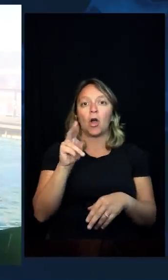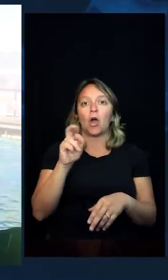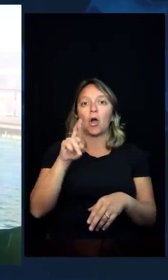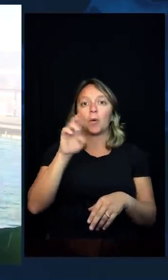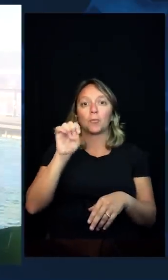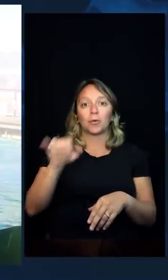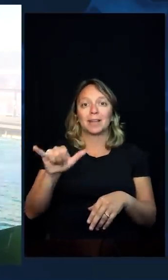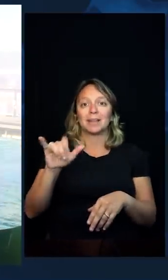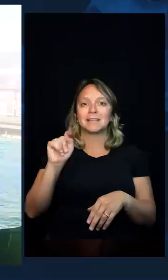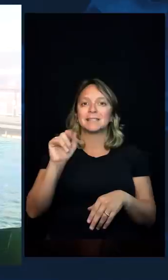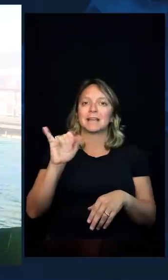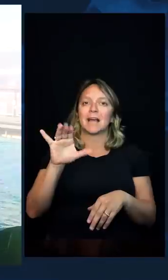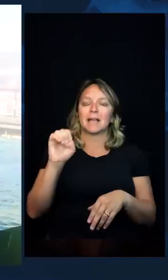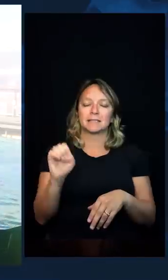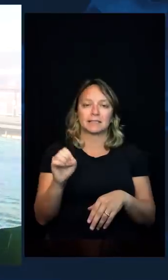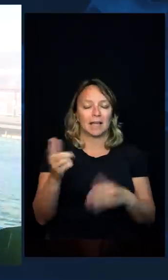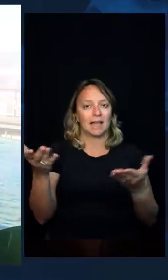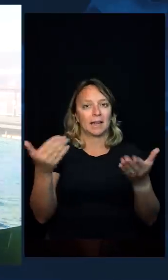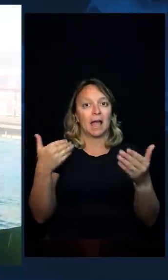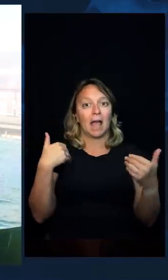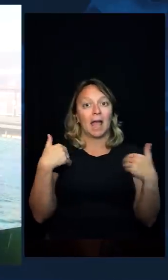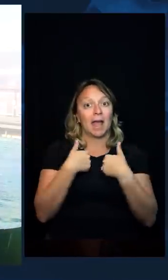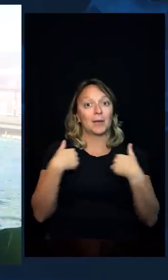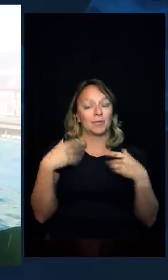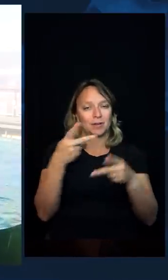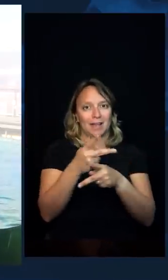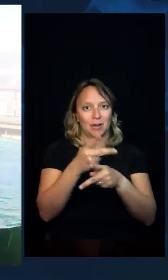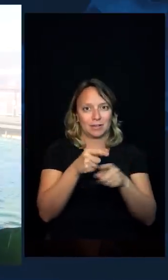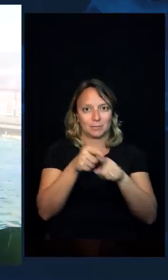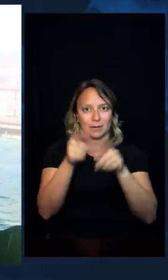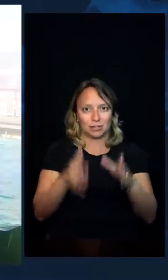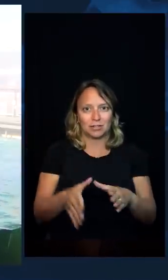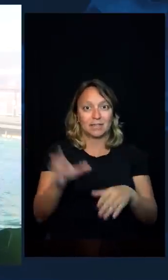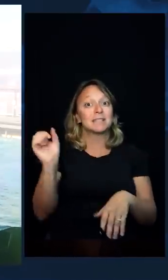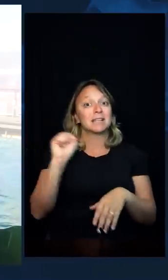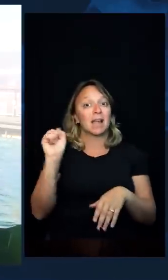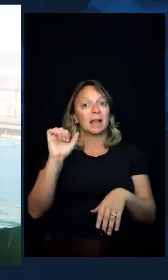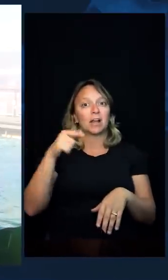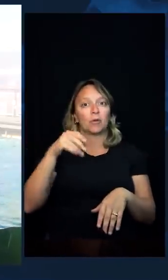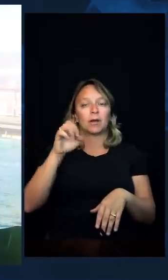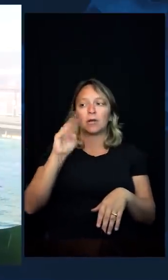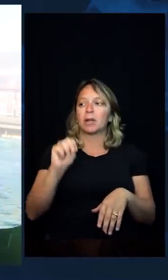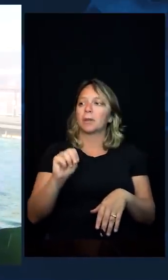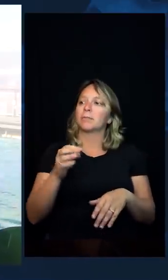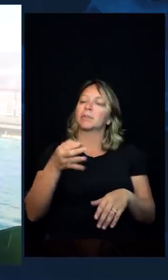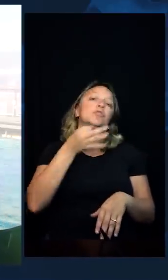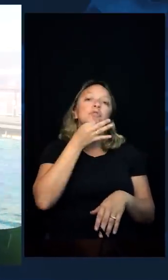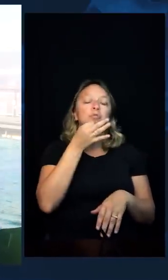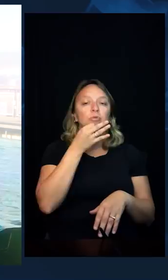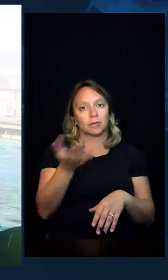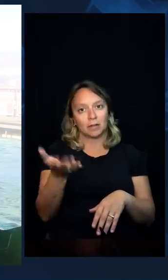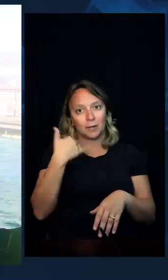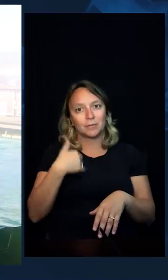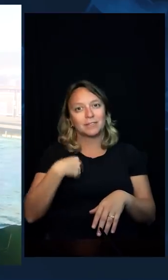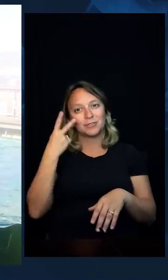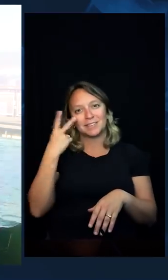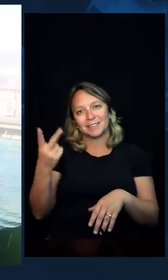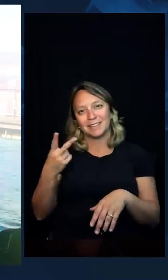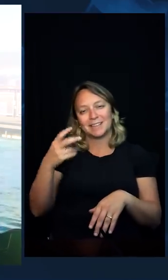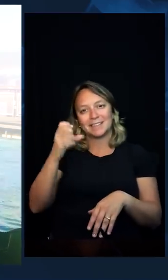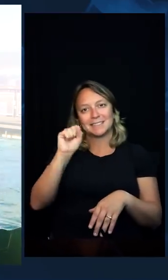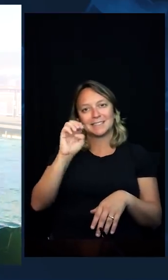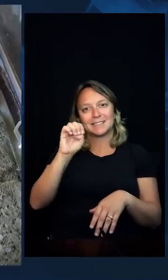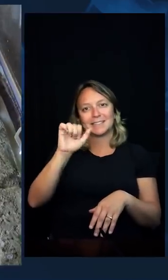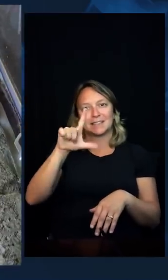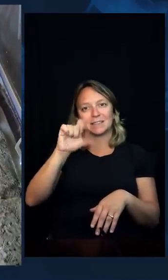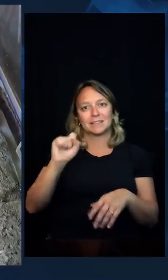animal care specialist here at the Seattle Aquarium with the bird and mammal team. Soon I'm gonna be bringing you in to our harbor seal exhibit to meet